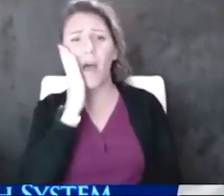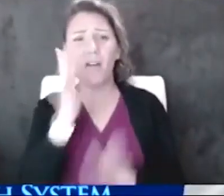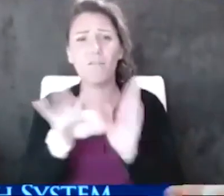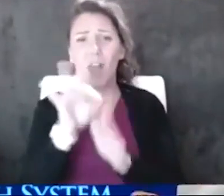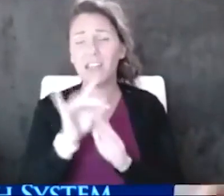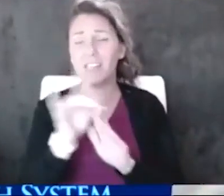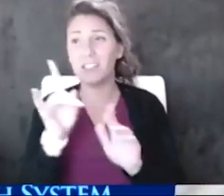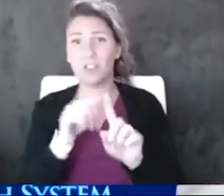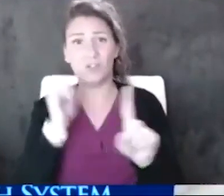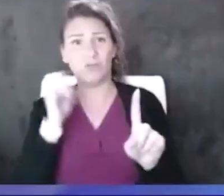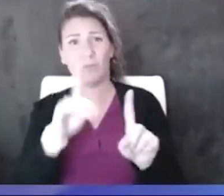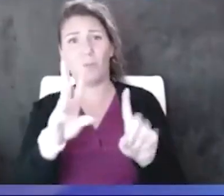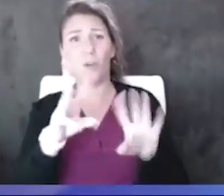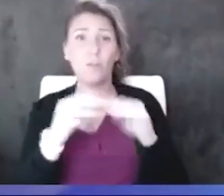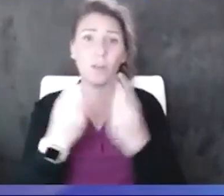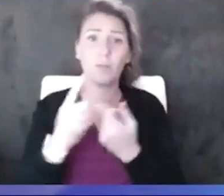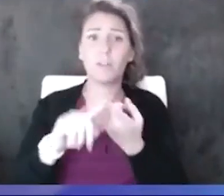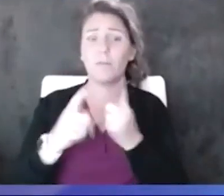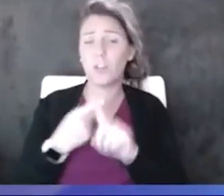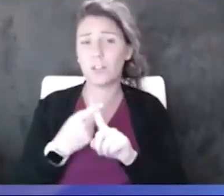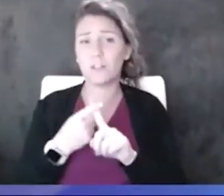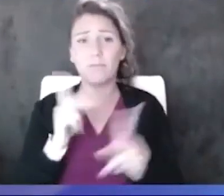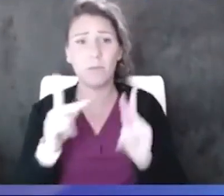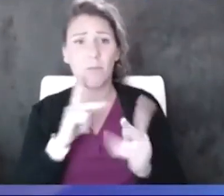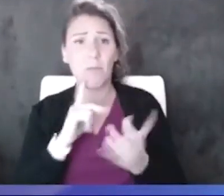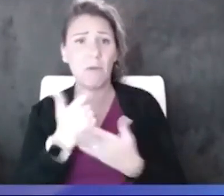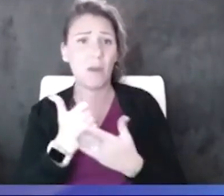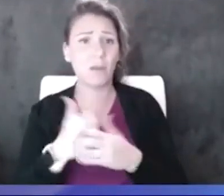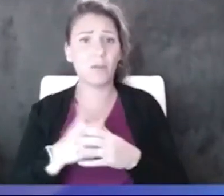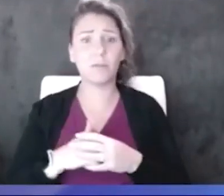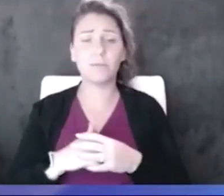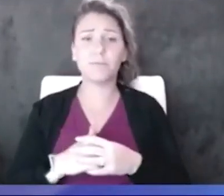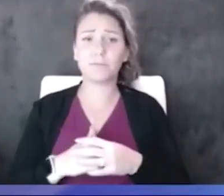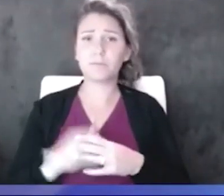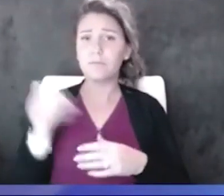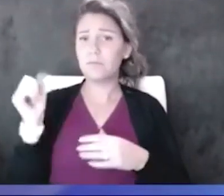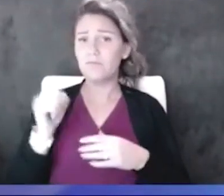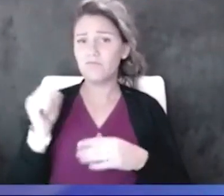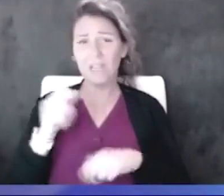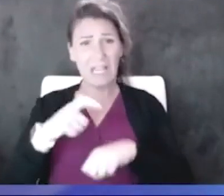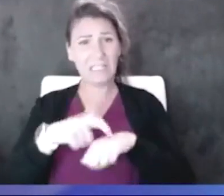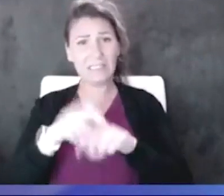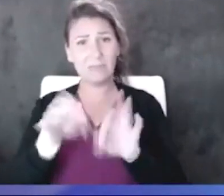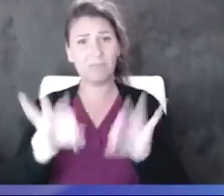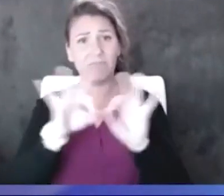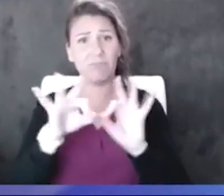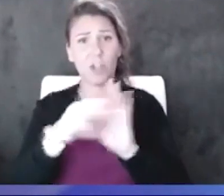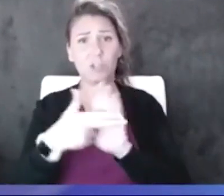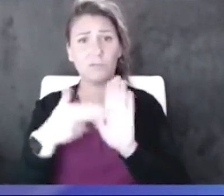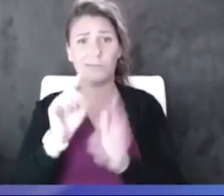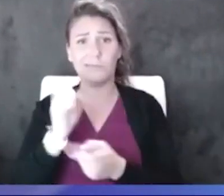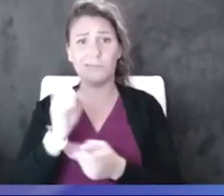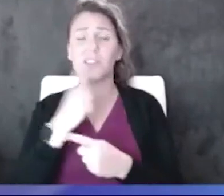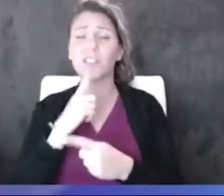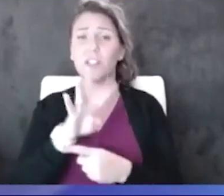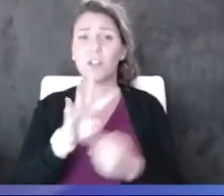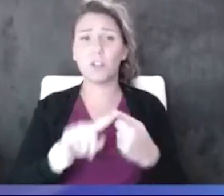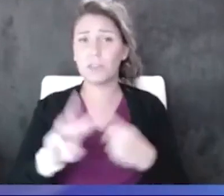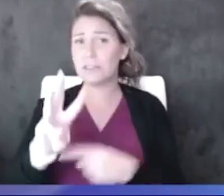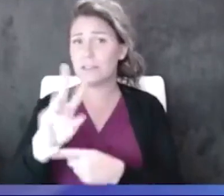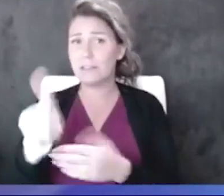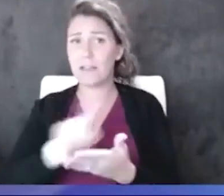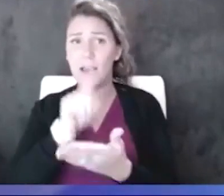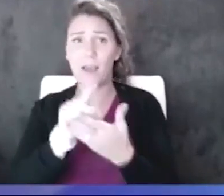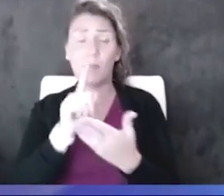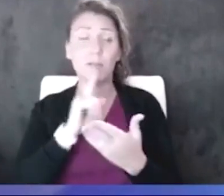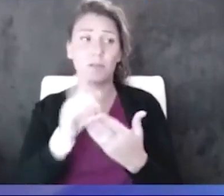who can support them. Yeah, and I think you've mentioned this before on the show, the time-critical diagnoses, 4 to 6 hours can make a significant difference